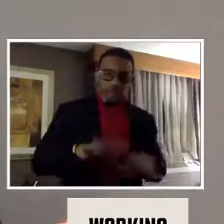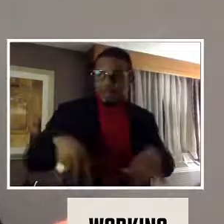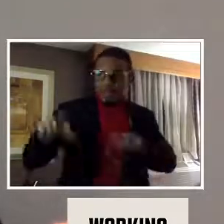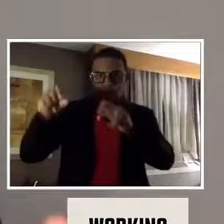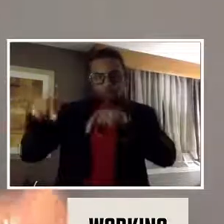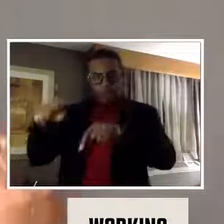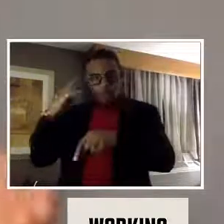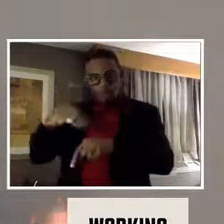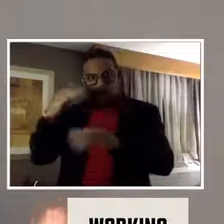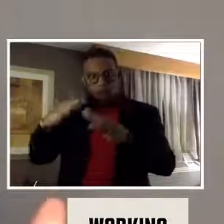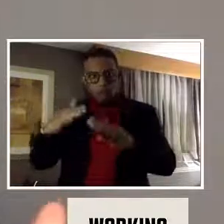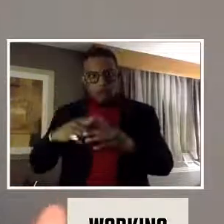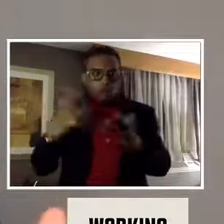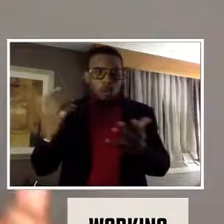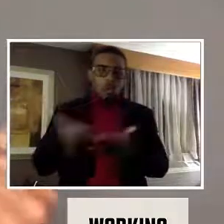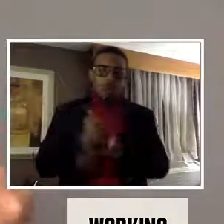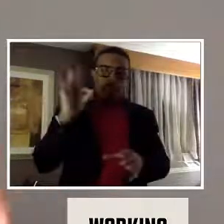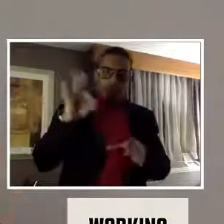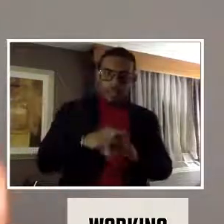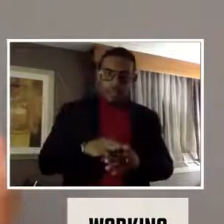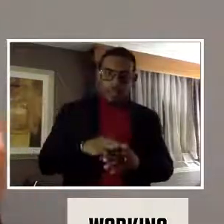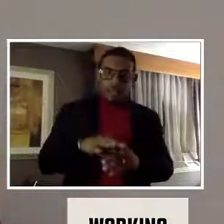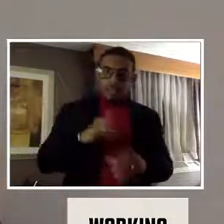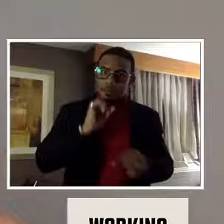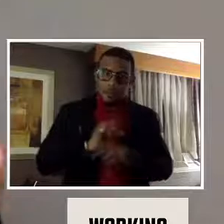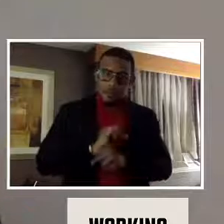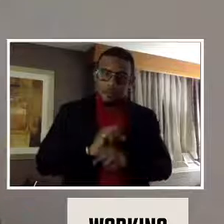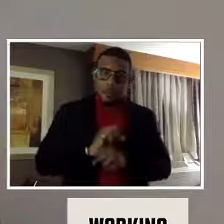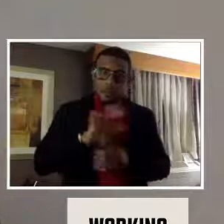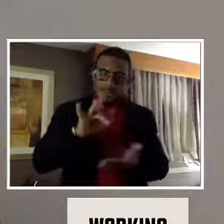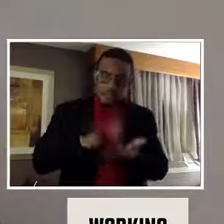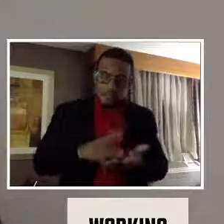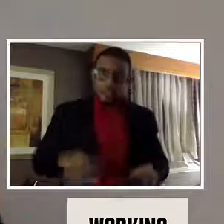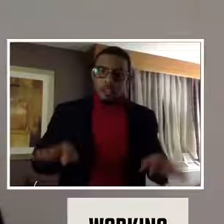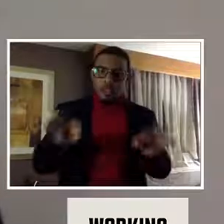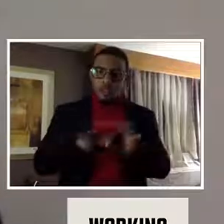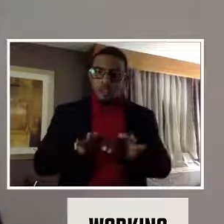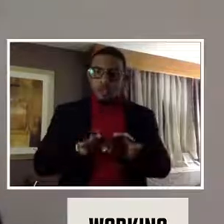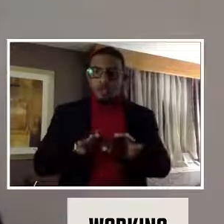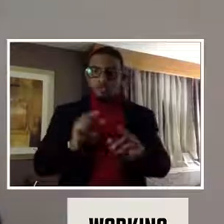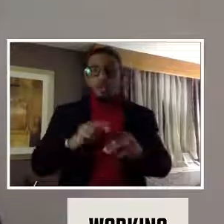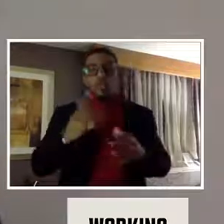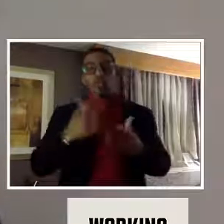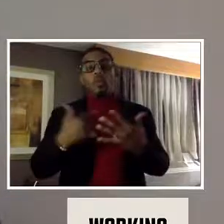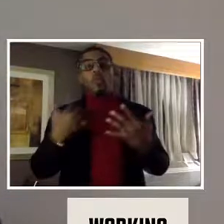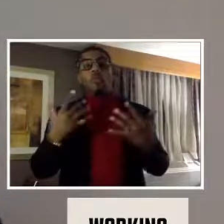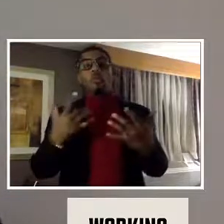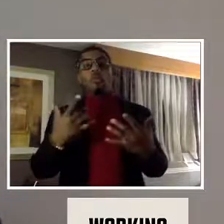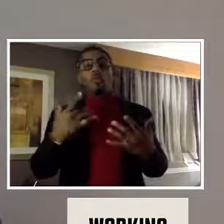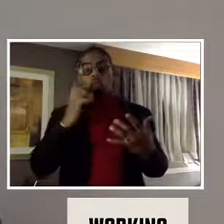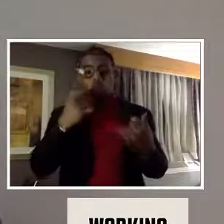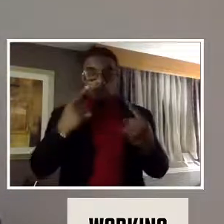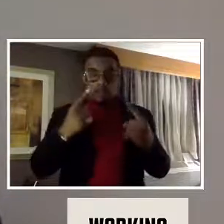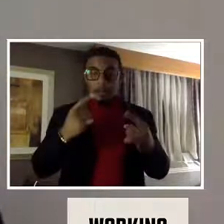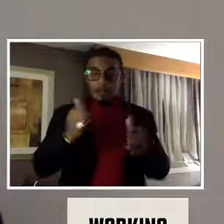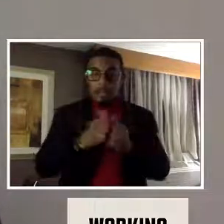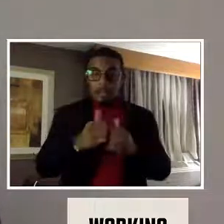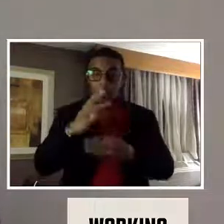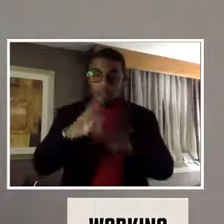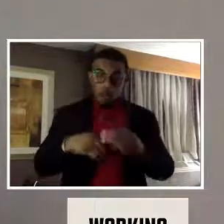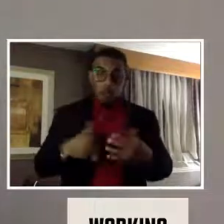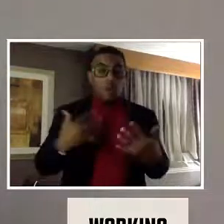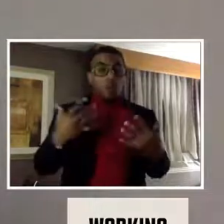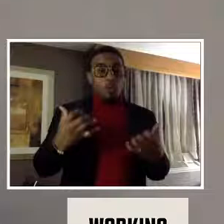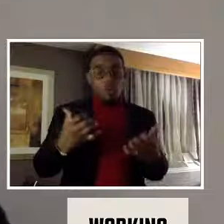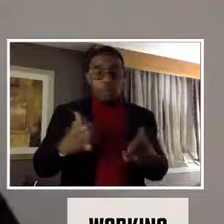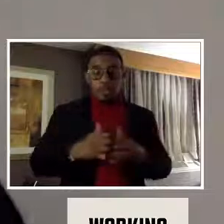occupant, to win this election, and it is absolutely central and critical to what we want to accomplish together, the world that we